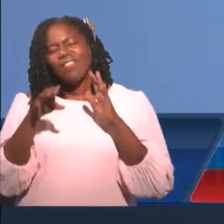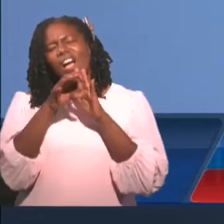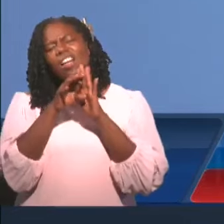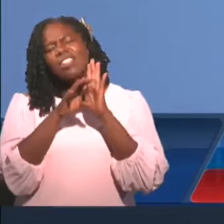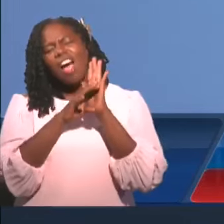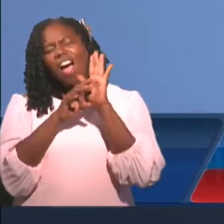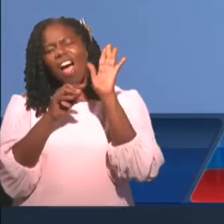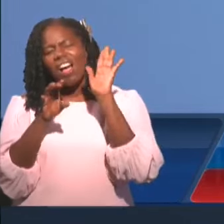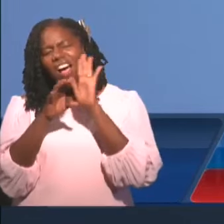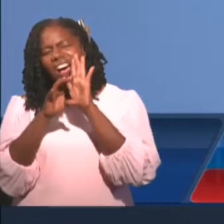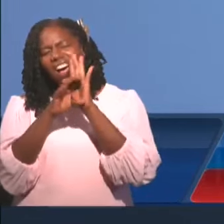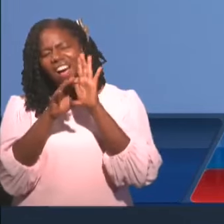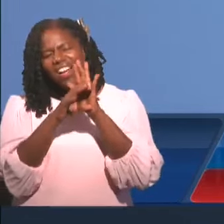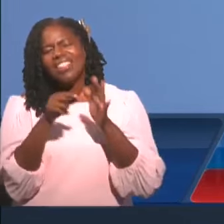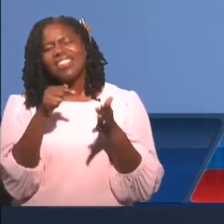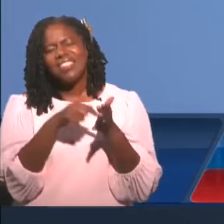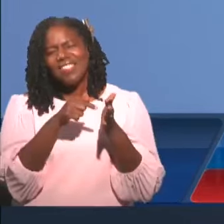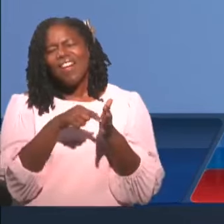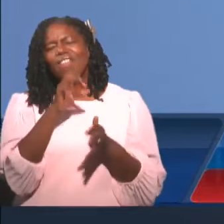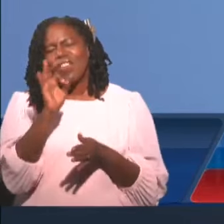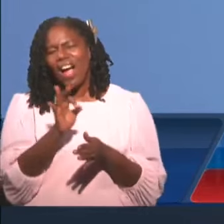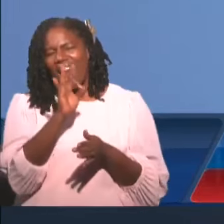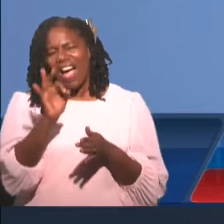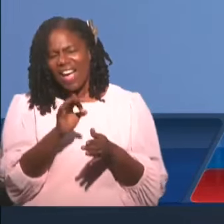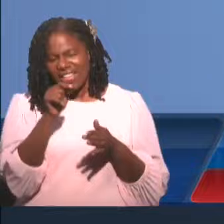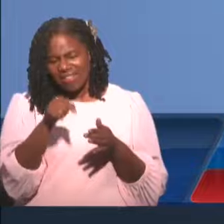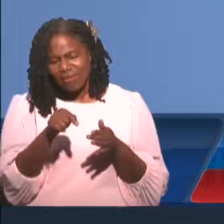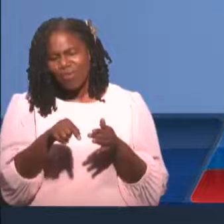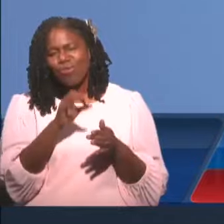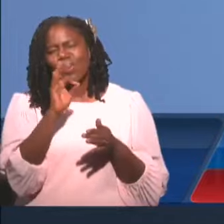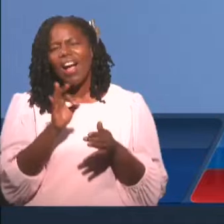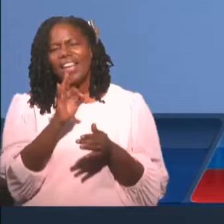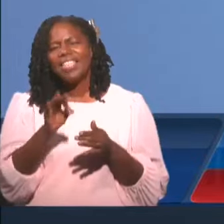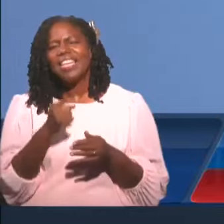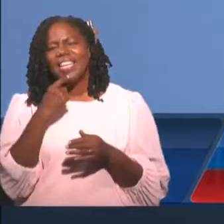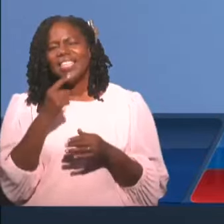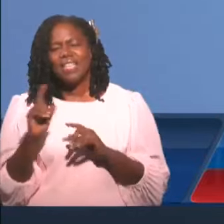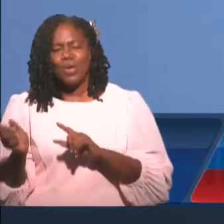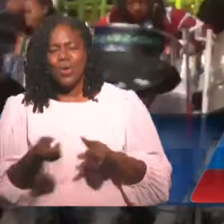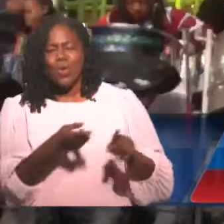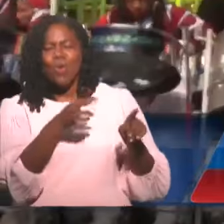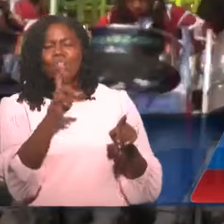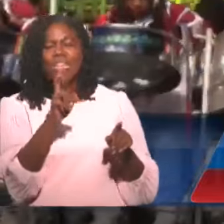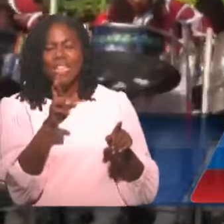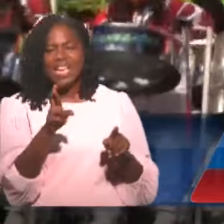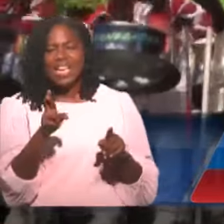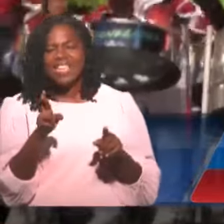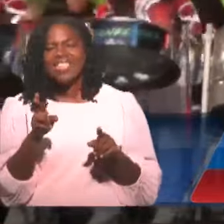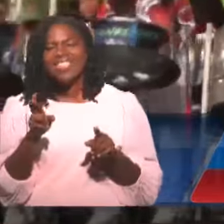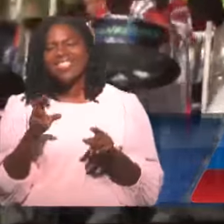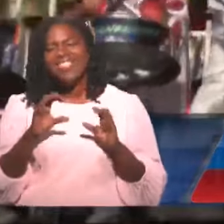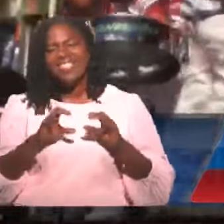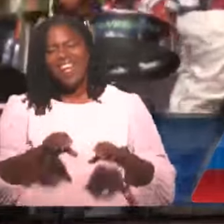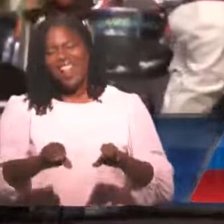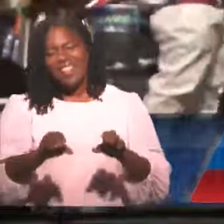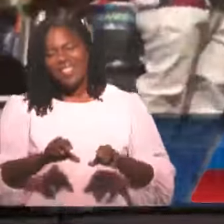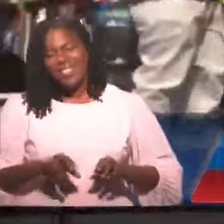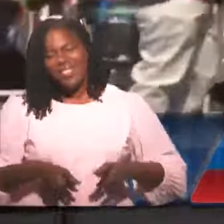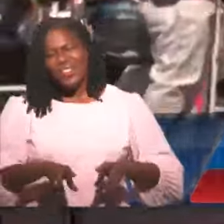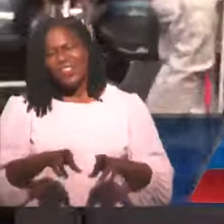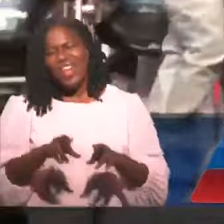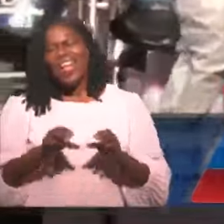monthly Friday night Lime series at their Panyard at 138 Renegades Way, Port of Spain. Originally launched in 2022 as a platform to